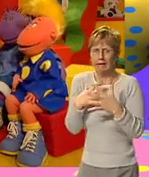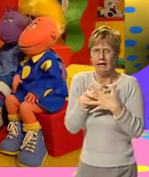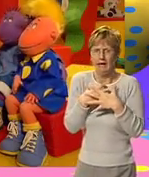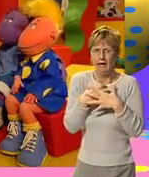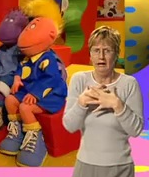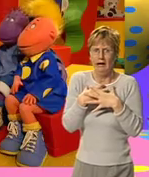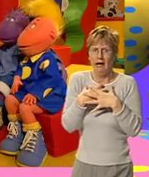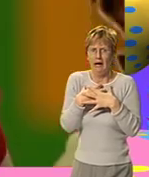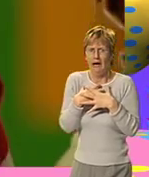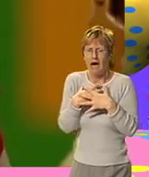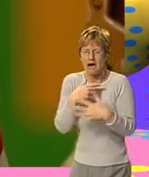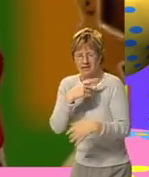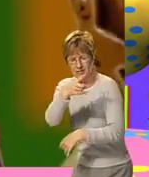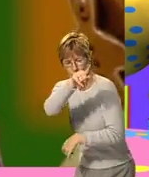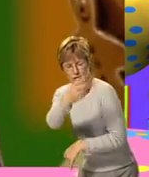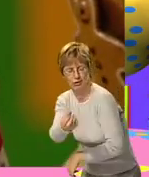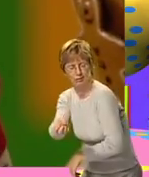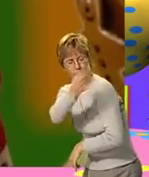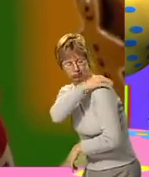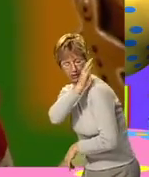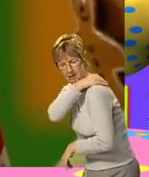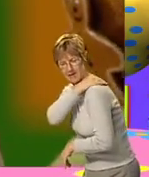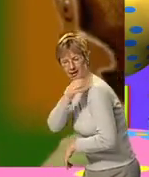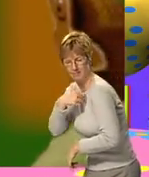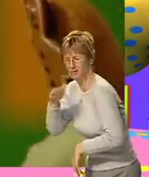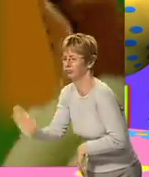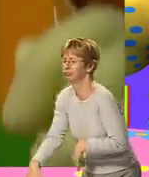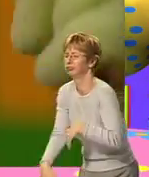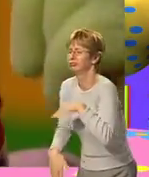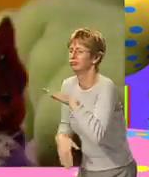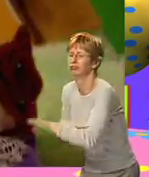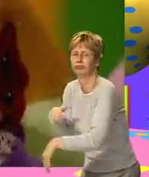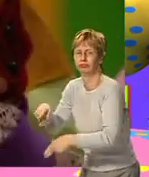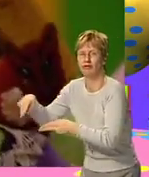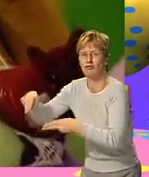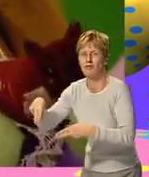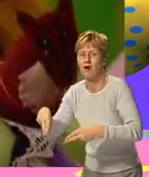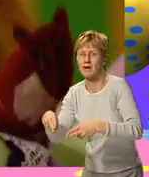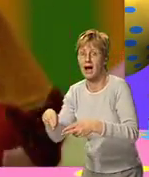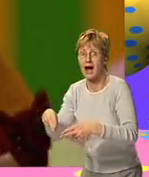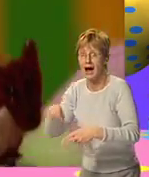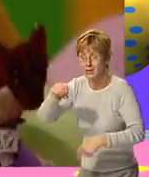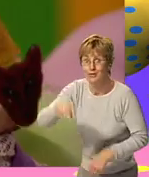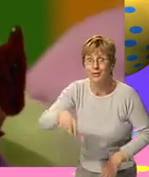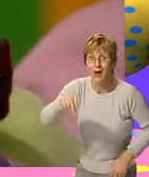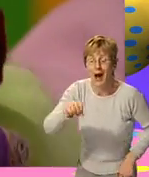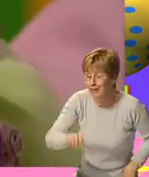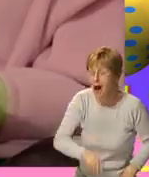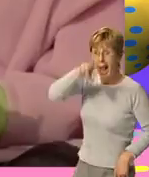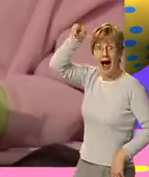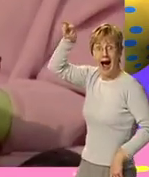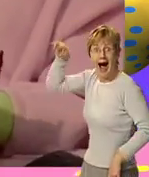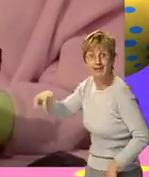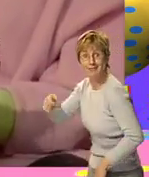scary. I will carry you across the river. So the gingerbread man hopped onto the fox's back. The